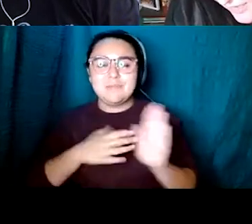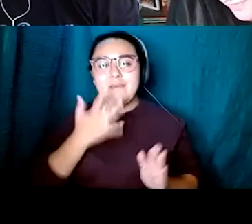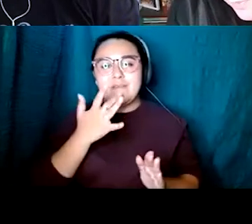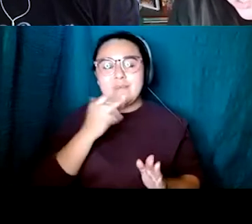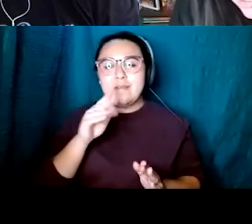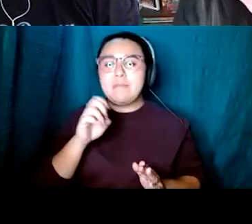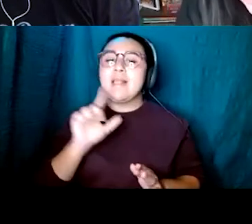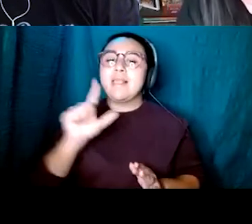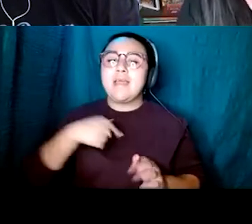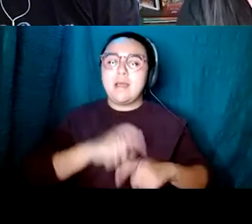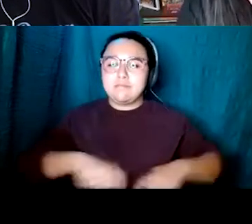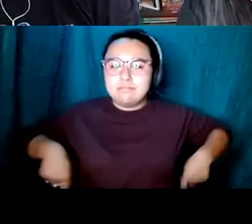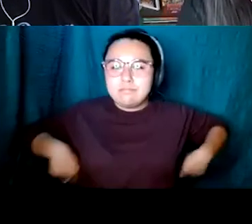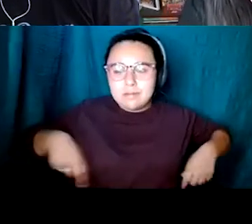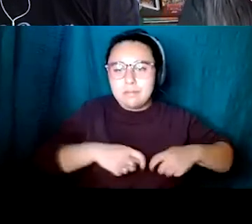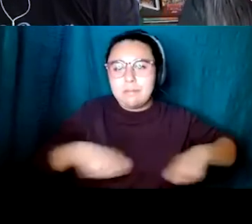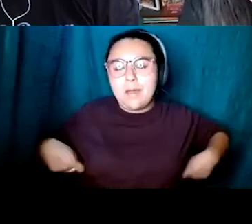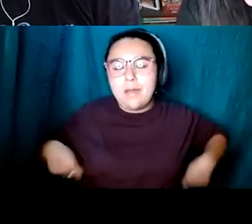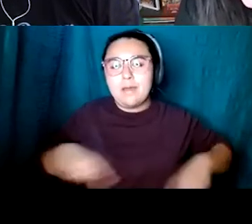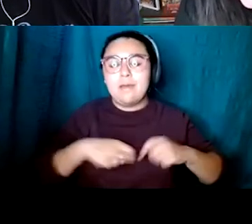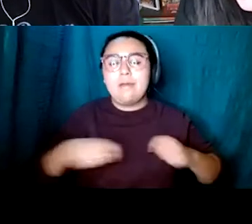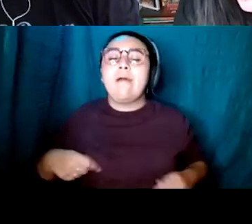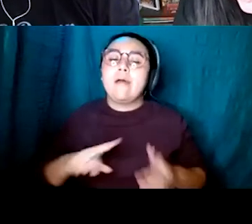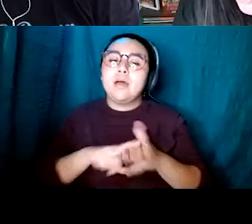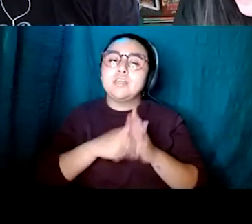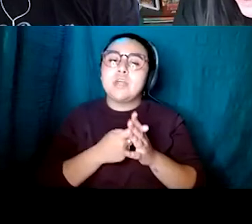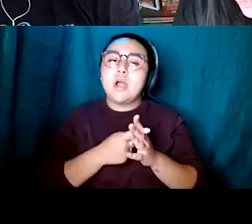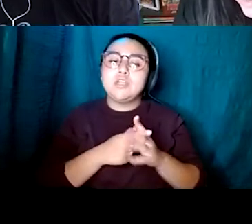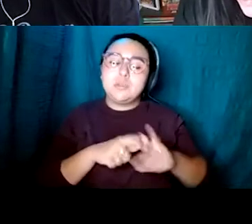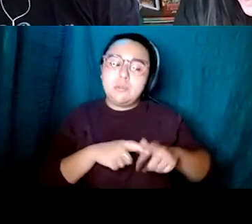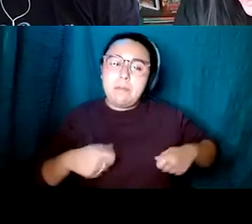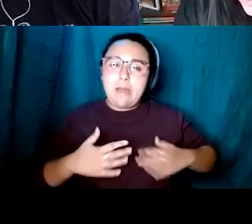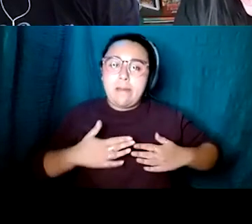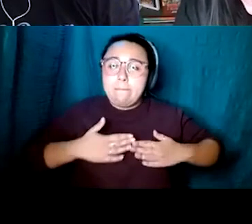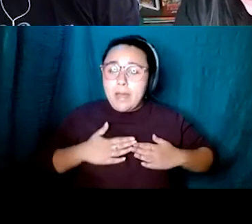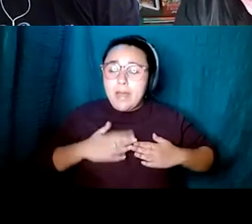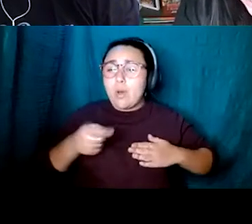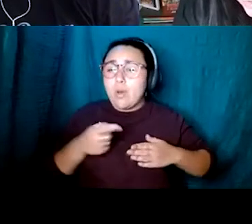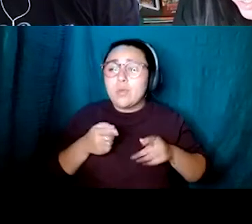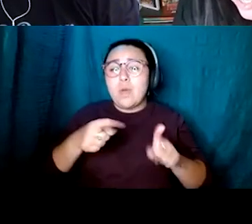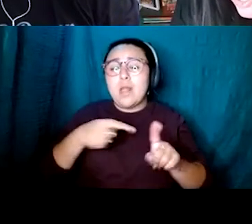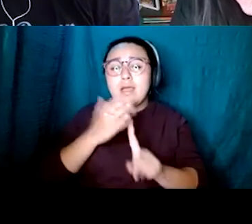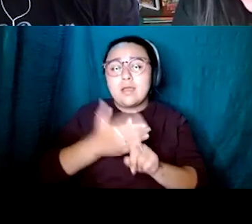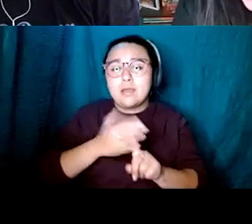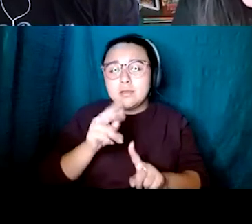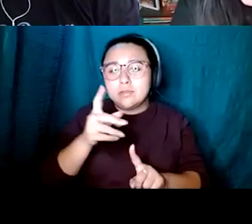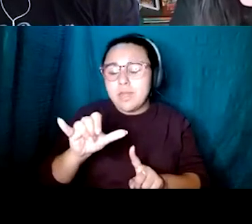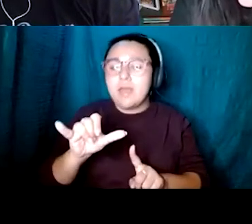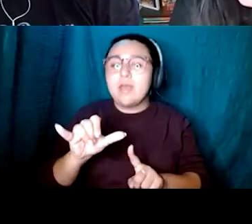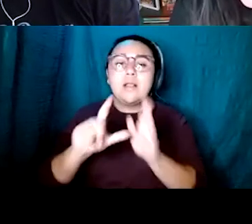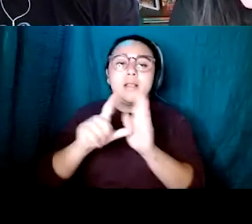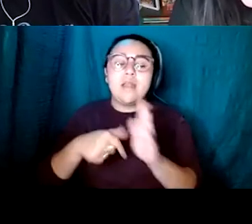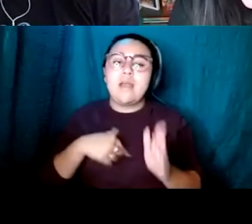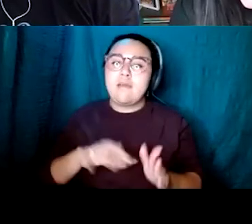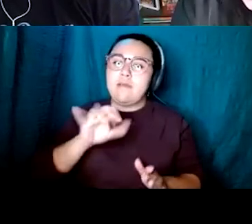chest. I started out binding only while I was in cosplay, but the more I cosplayed, the more I loved the look of my chest in a binder, how my size 38